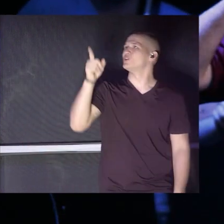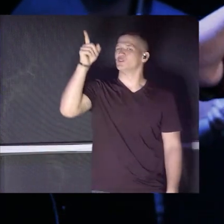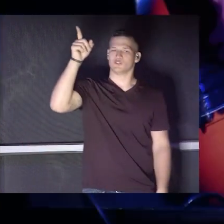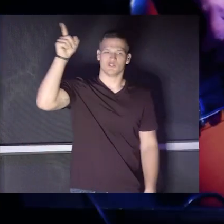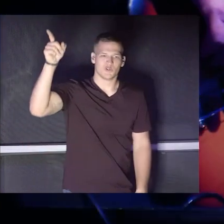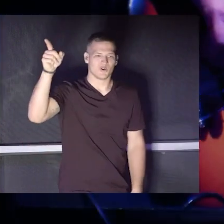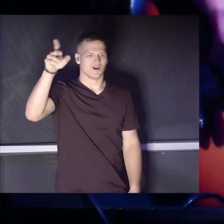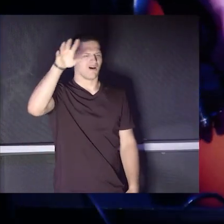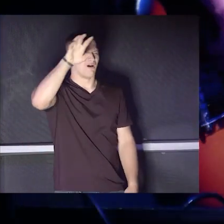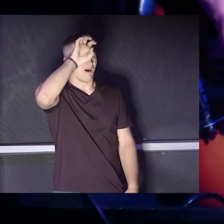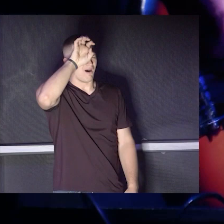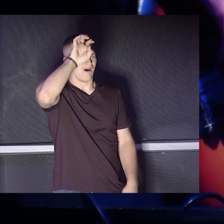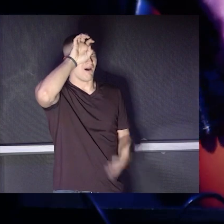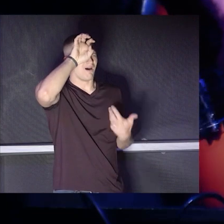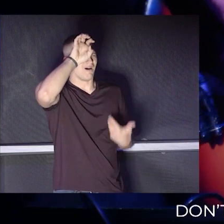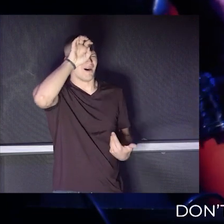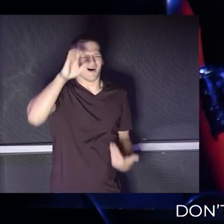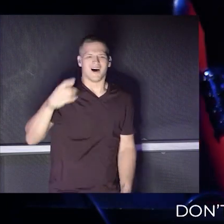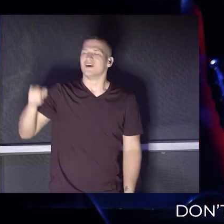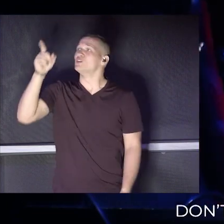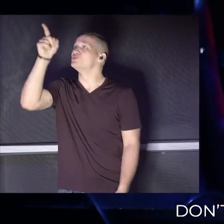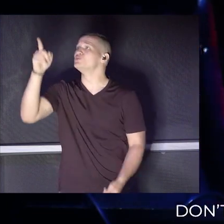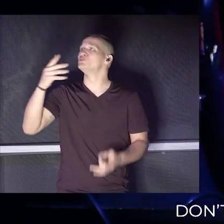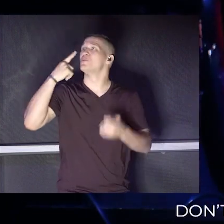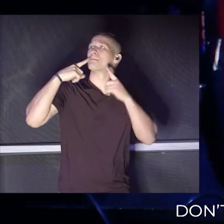a way. I didn't see a way yet.